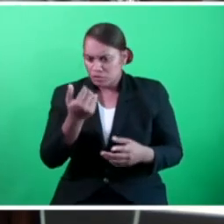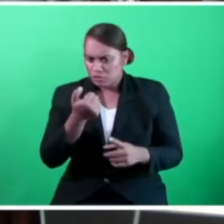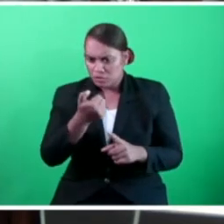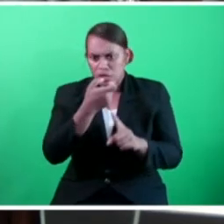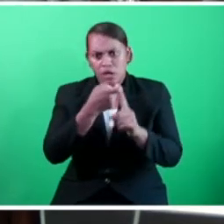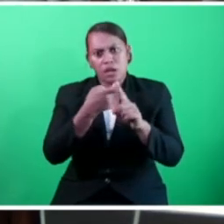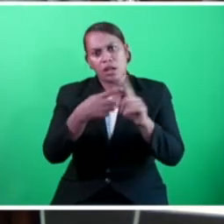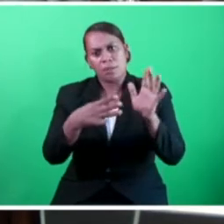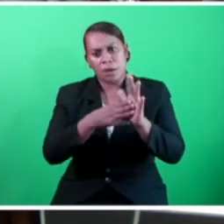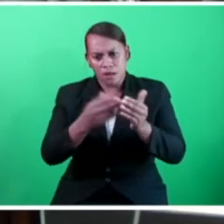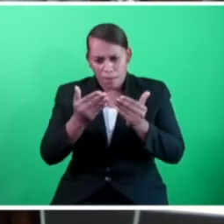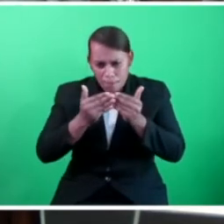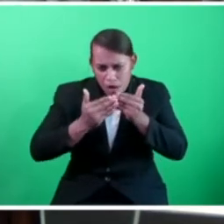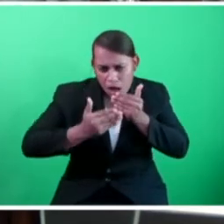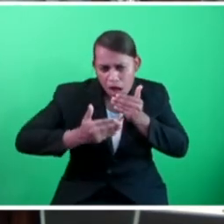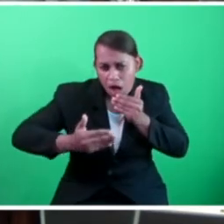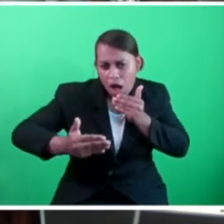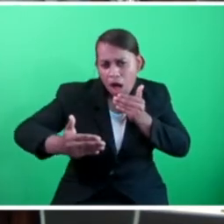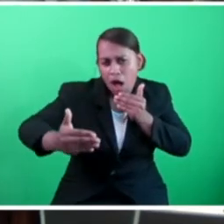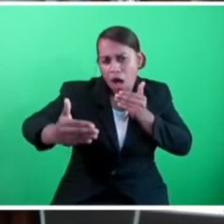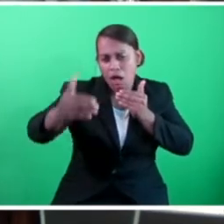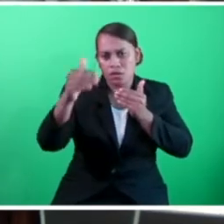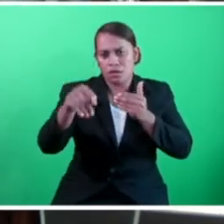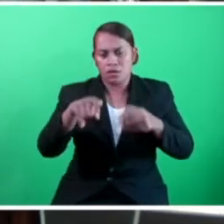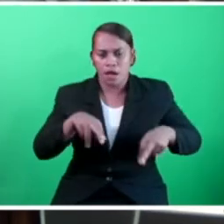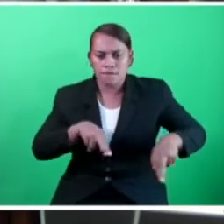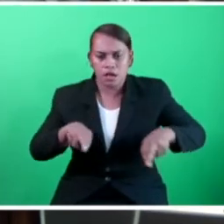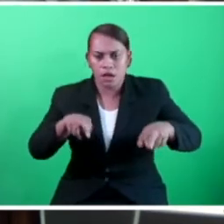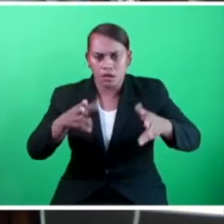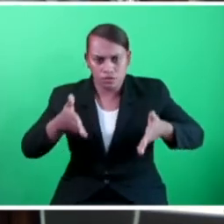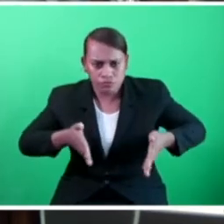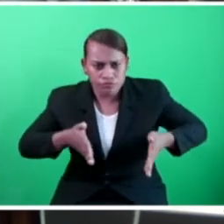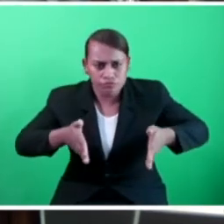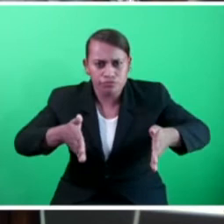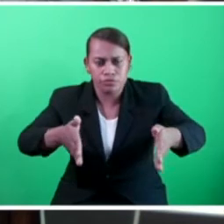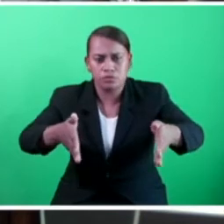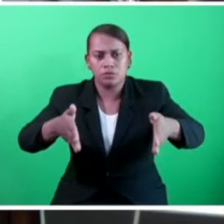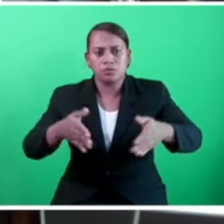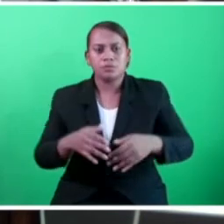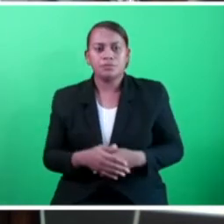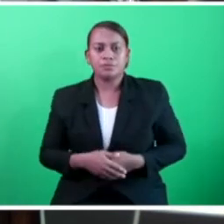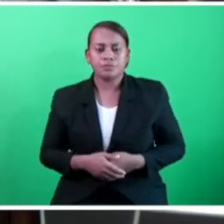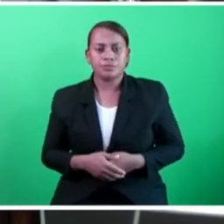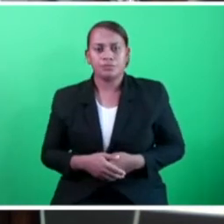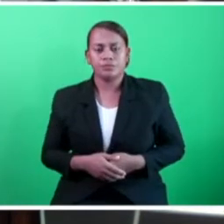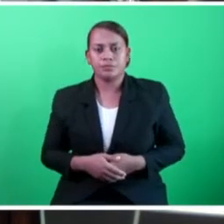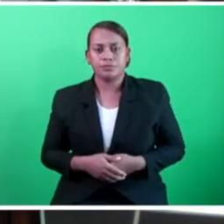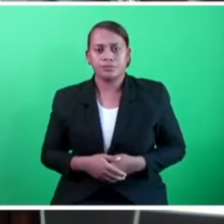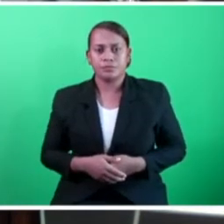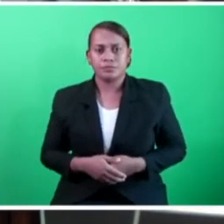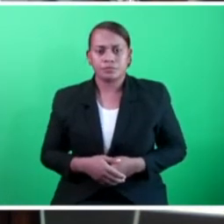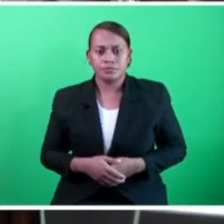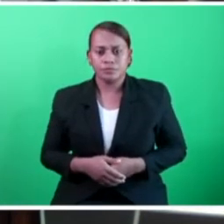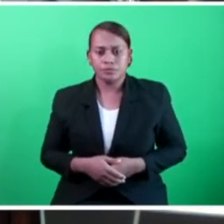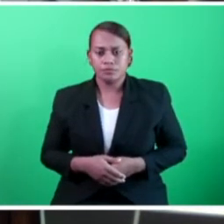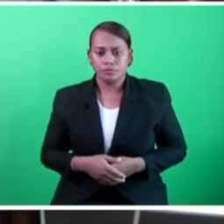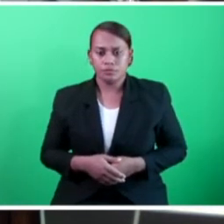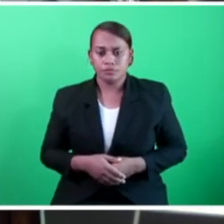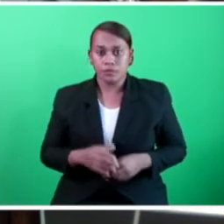the river alongside the bank with vetiver grass. After cleaning up that